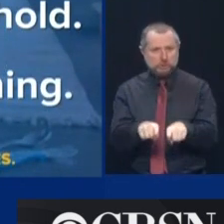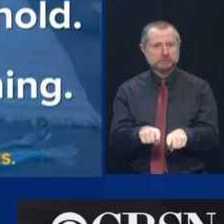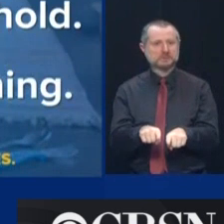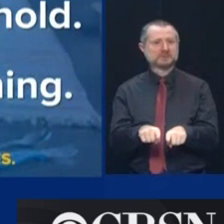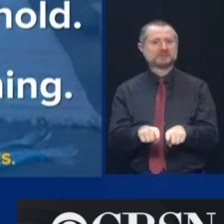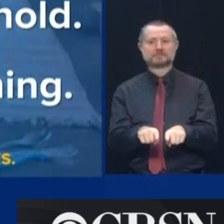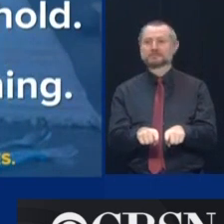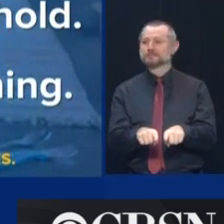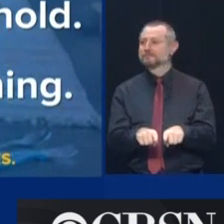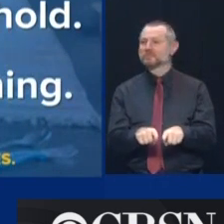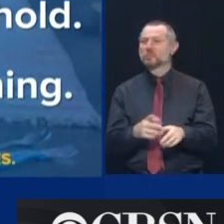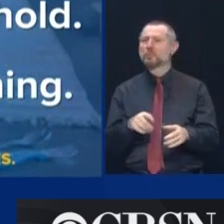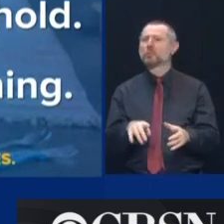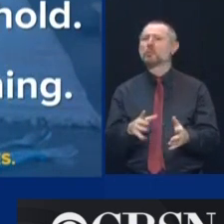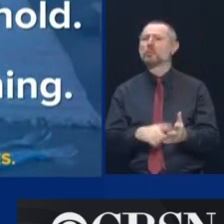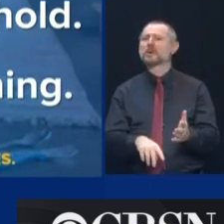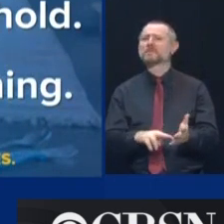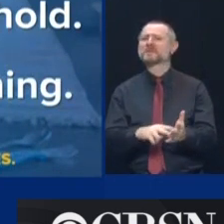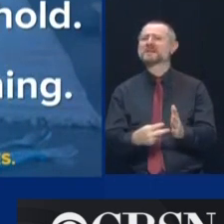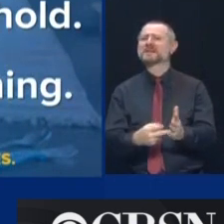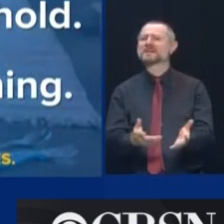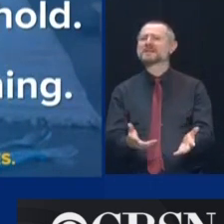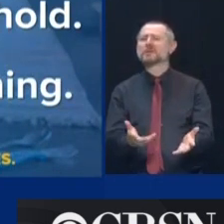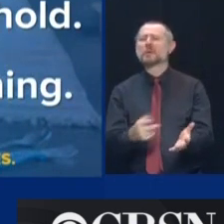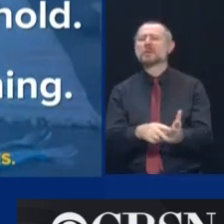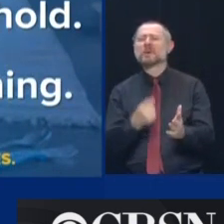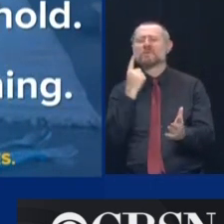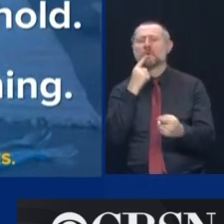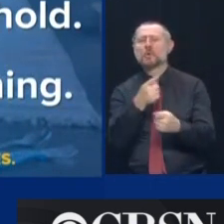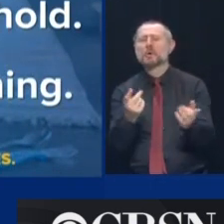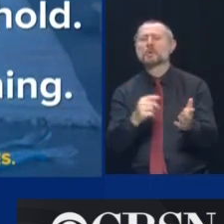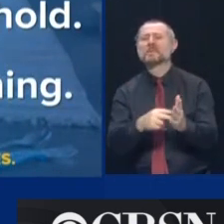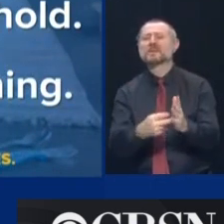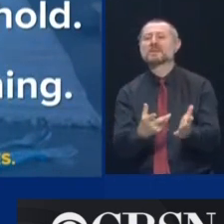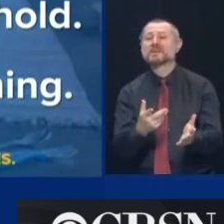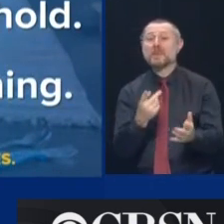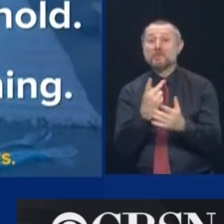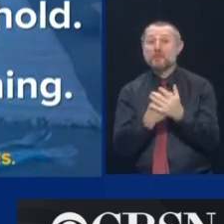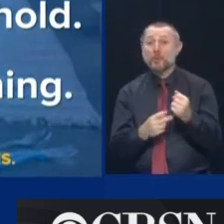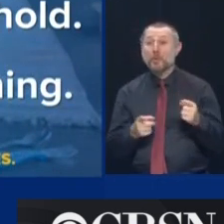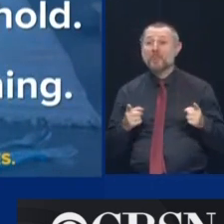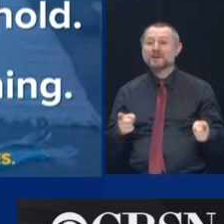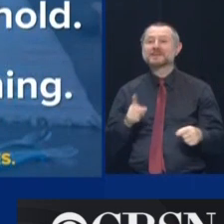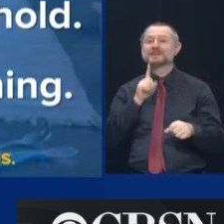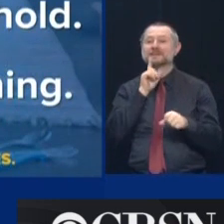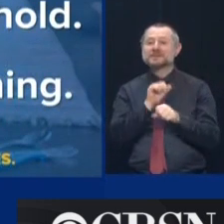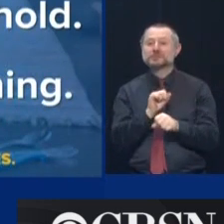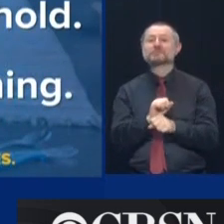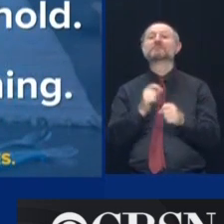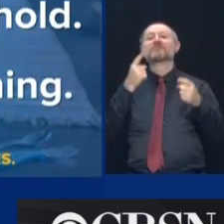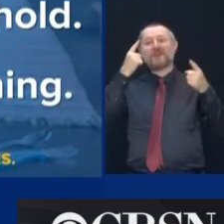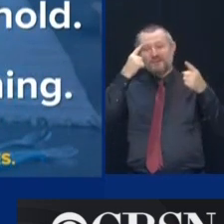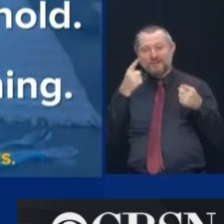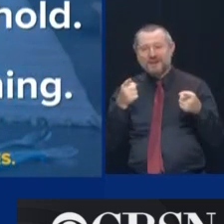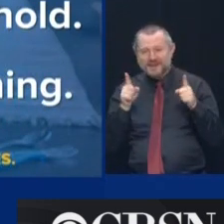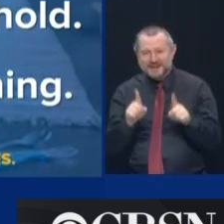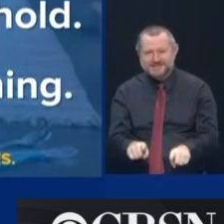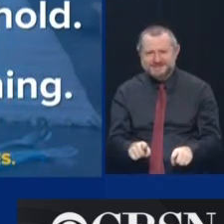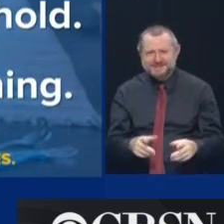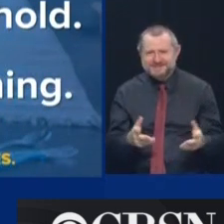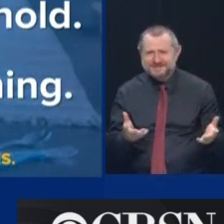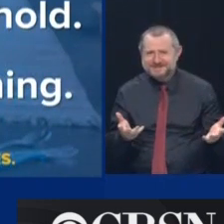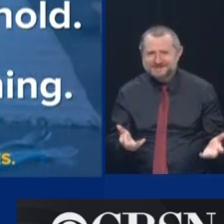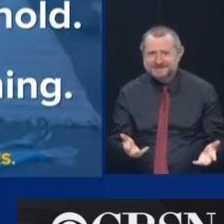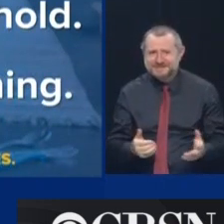you? What does that say to you that both sides agree on this? And what is the basis